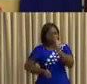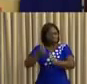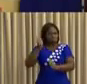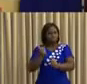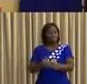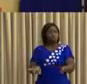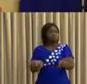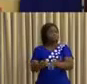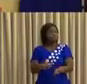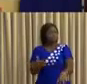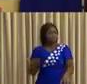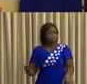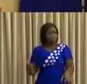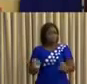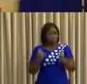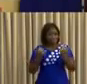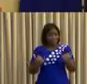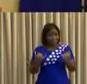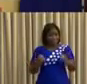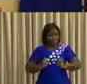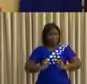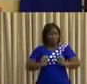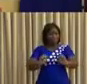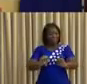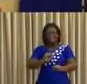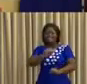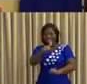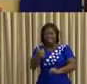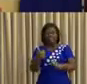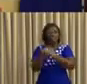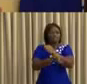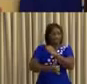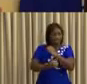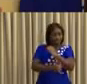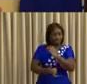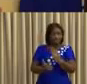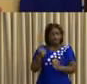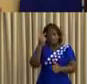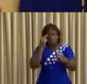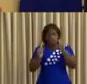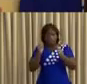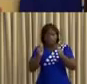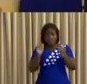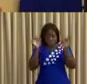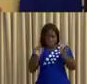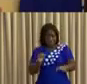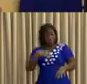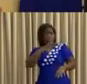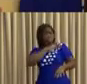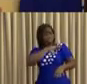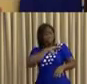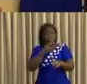tasks in the effective functioning of any democracy, because if an eligible citizen's